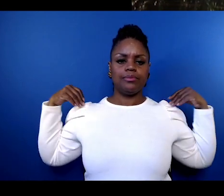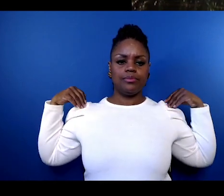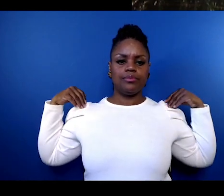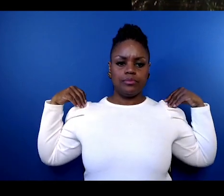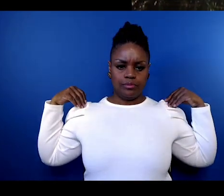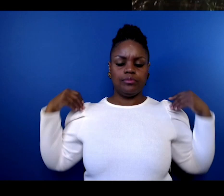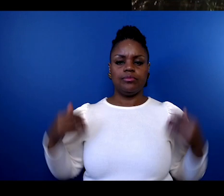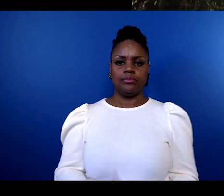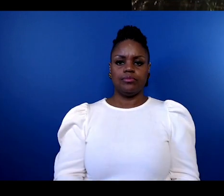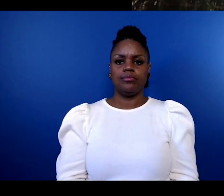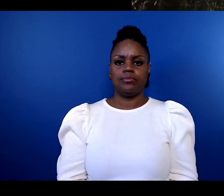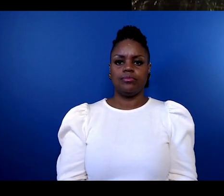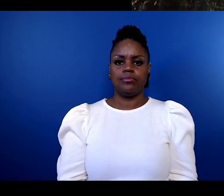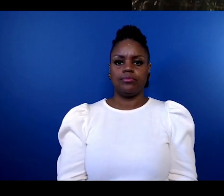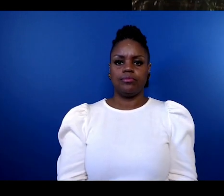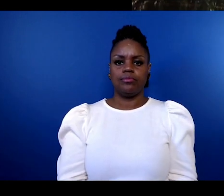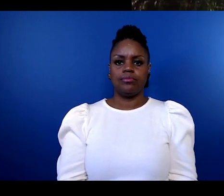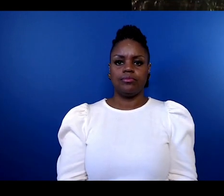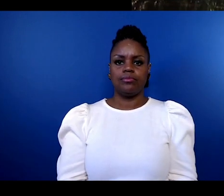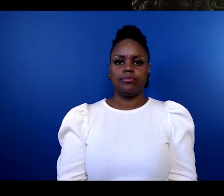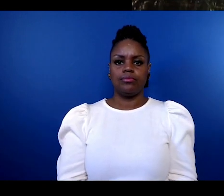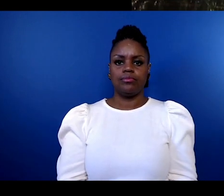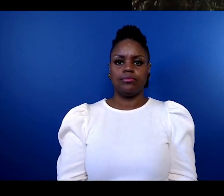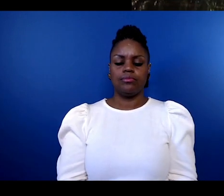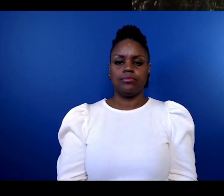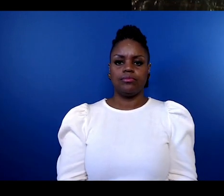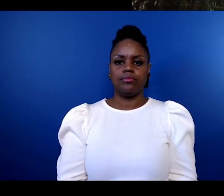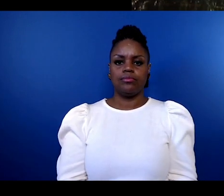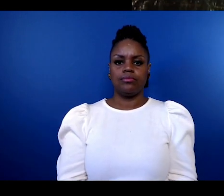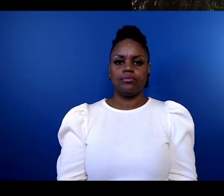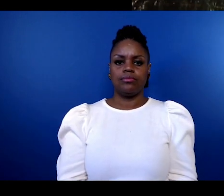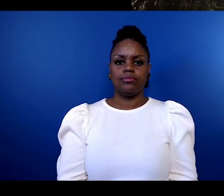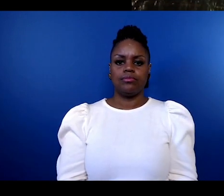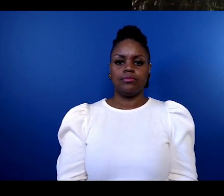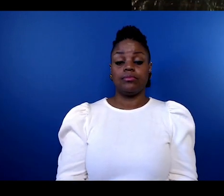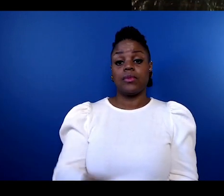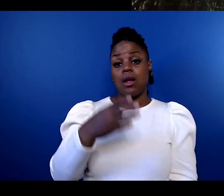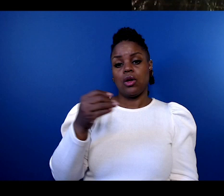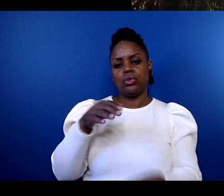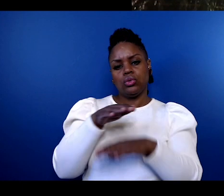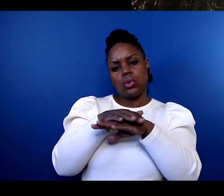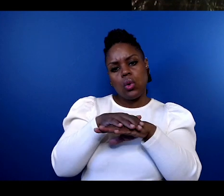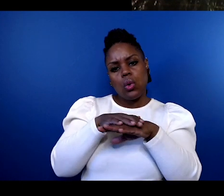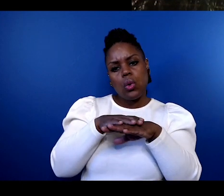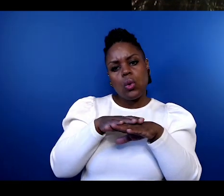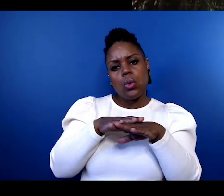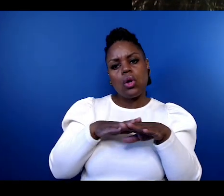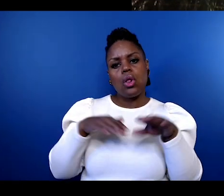hand. Kick the right foot forward. Exhale into a forward fold. Rock it out.